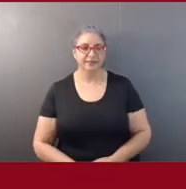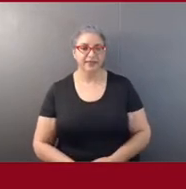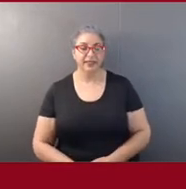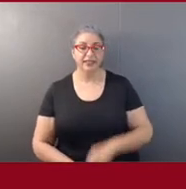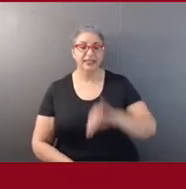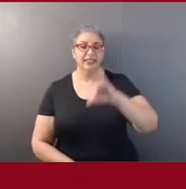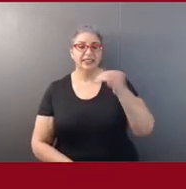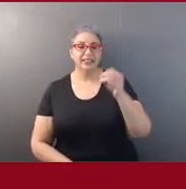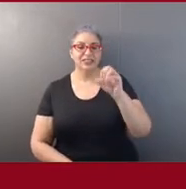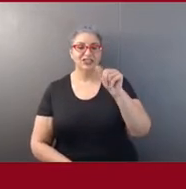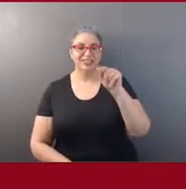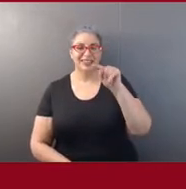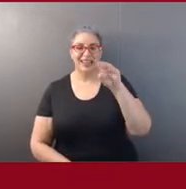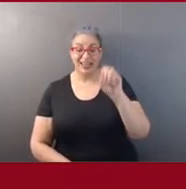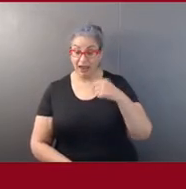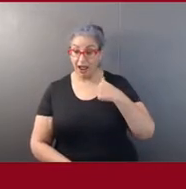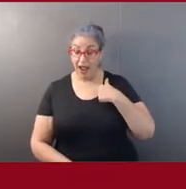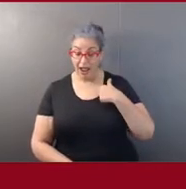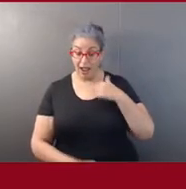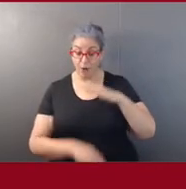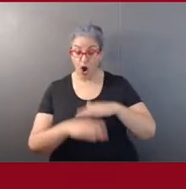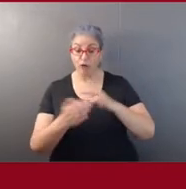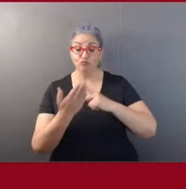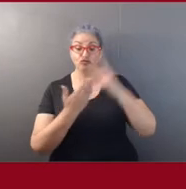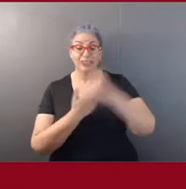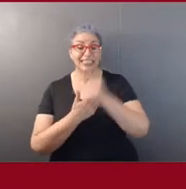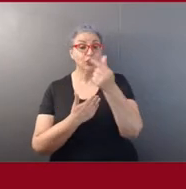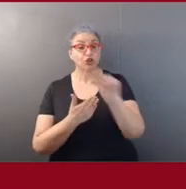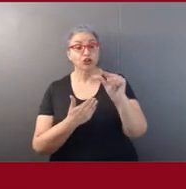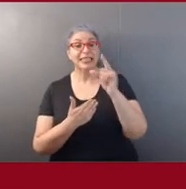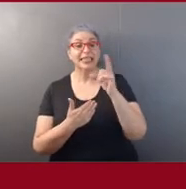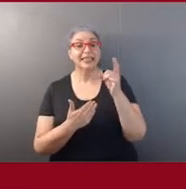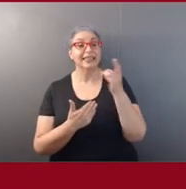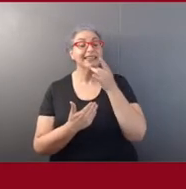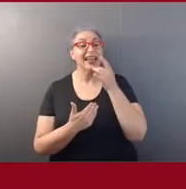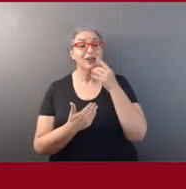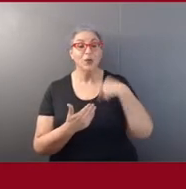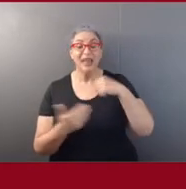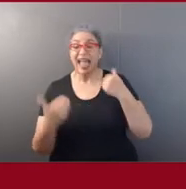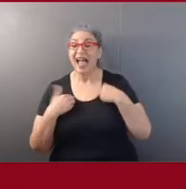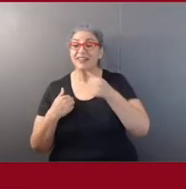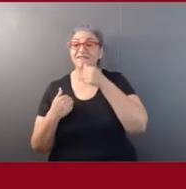I'm on Project Greenlight, and we have a female director, first time ever.